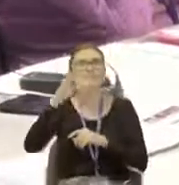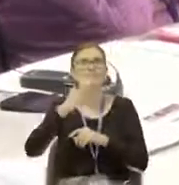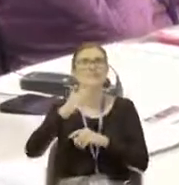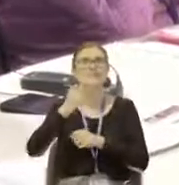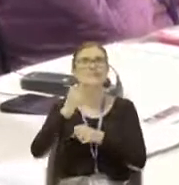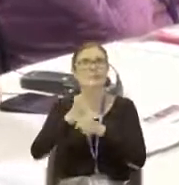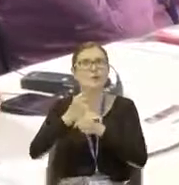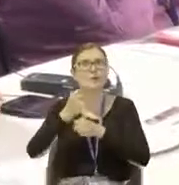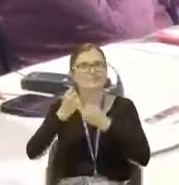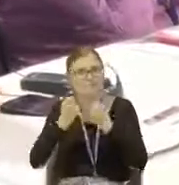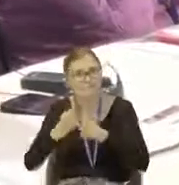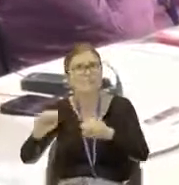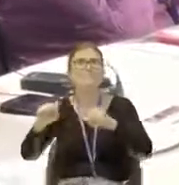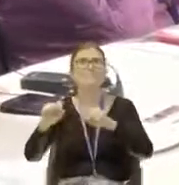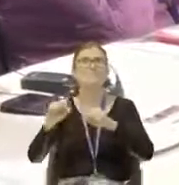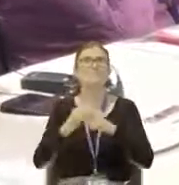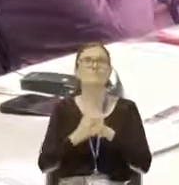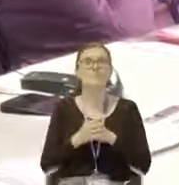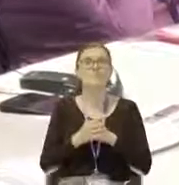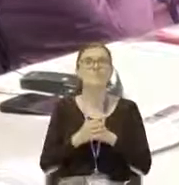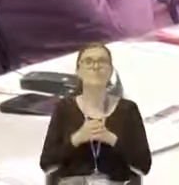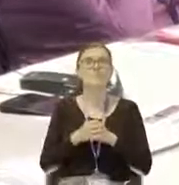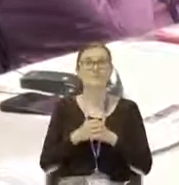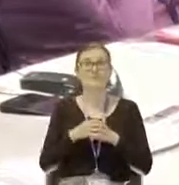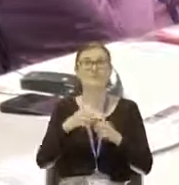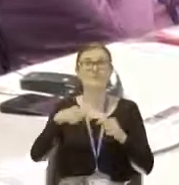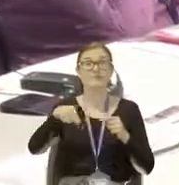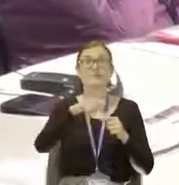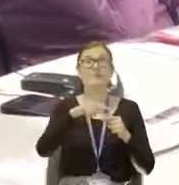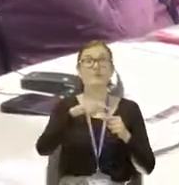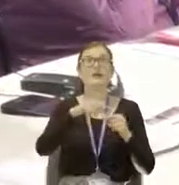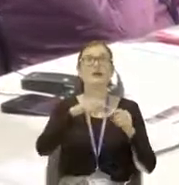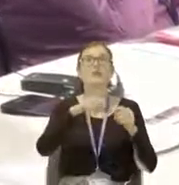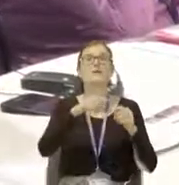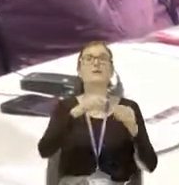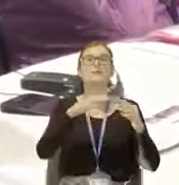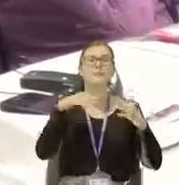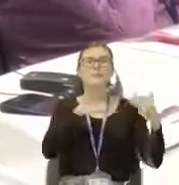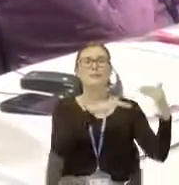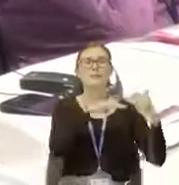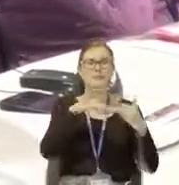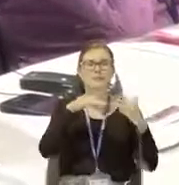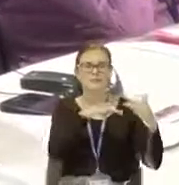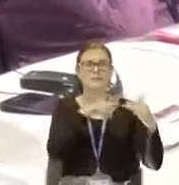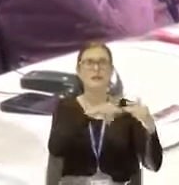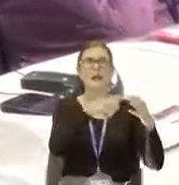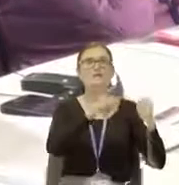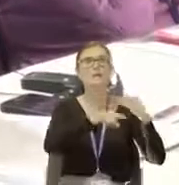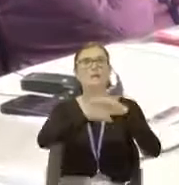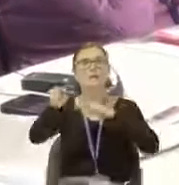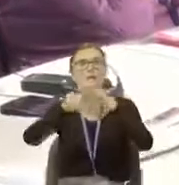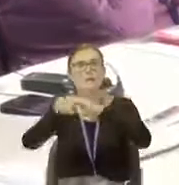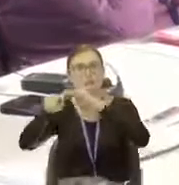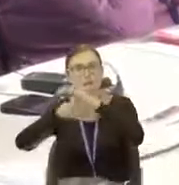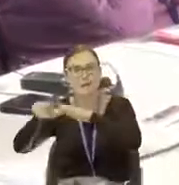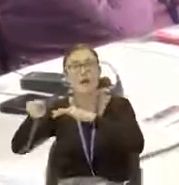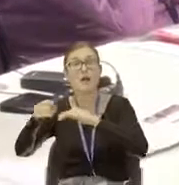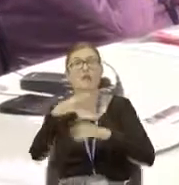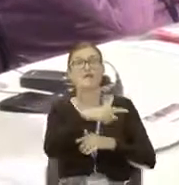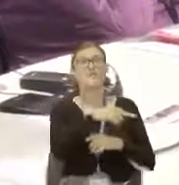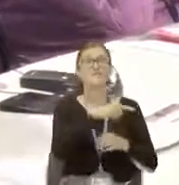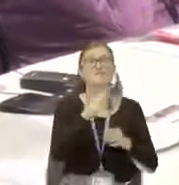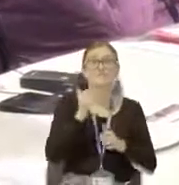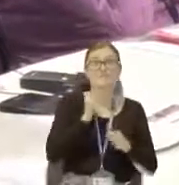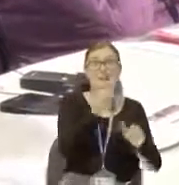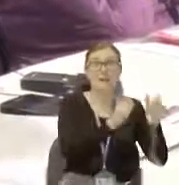other example can be Ukrainian war. Ukrainian refugee crisis and the assistance of the host community with